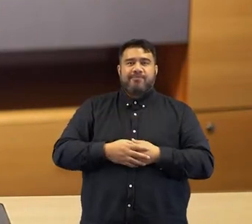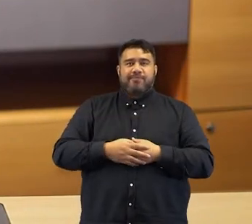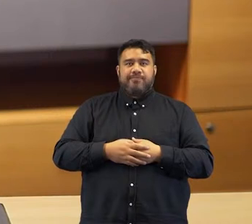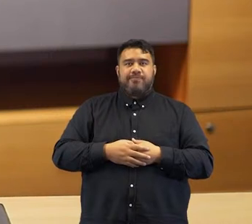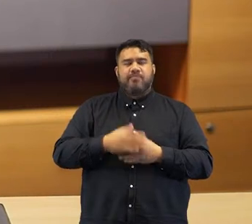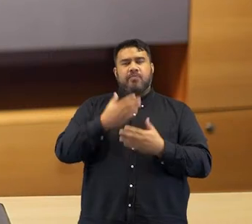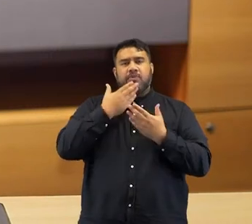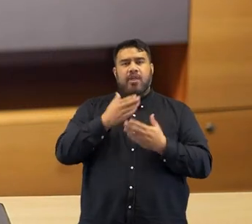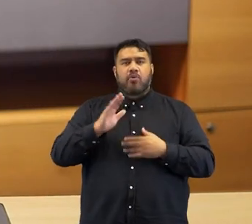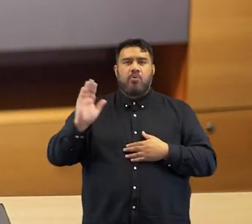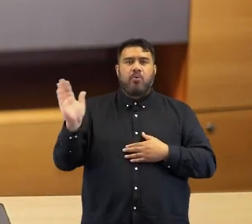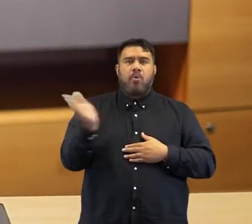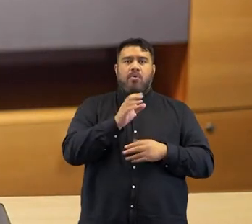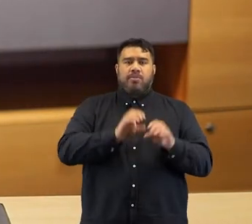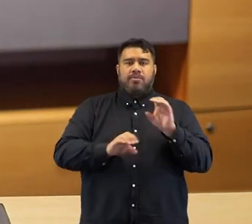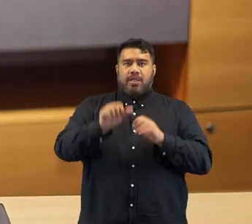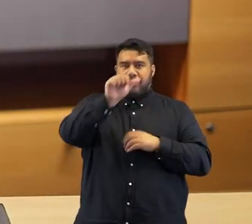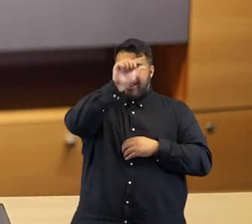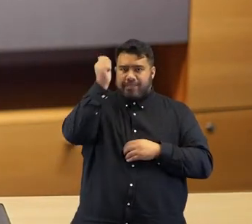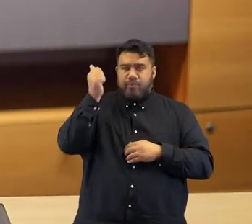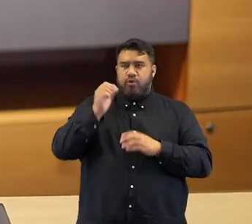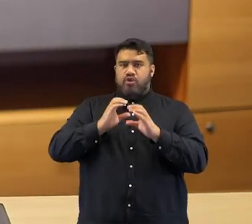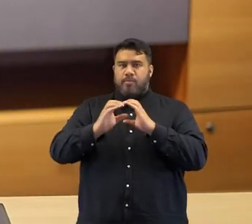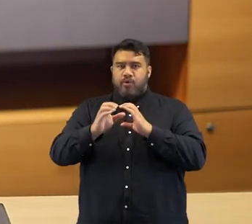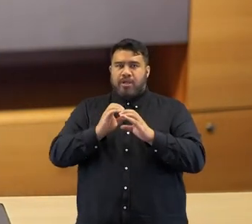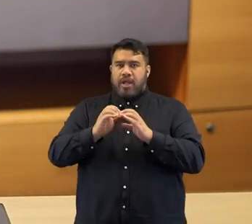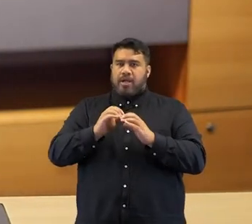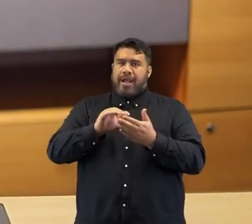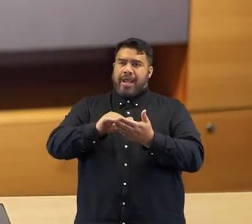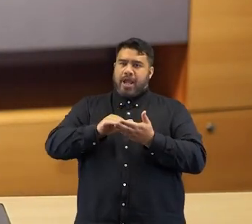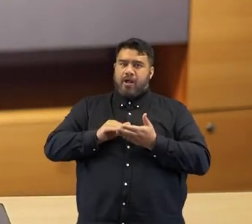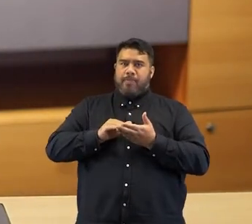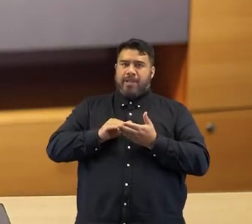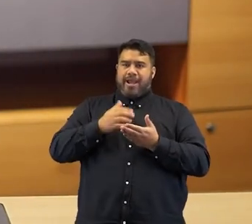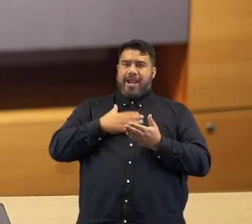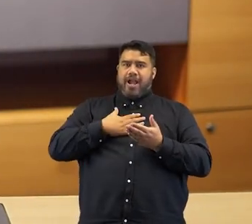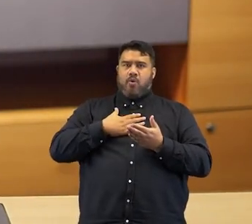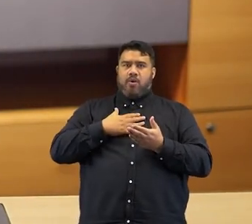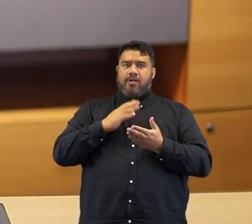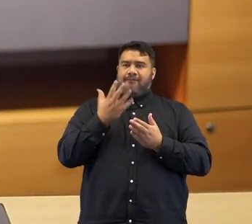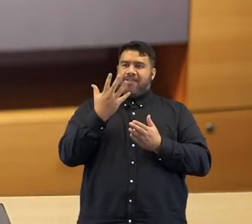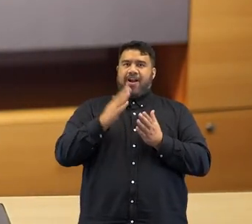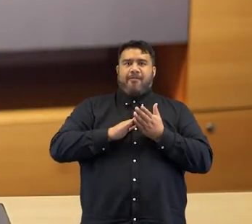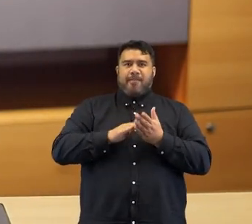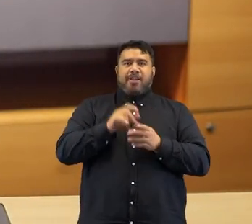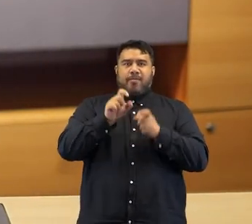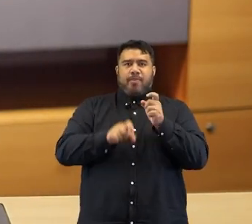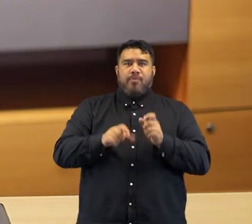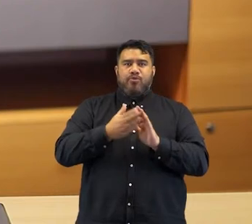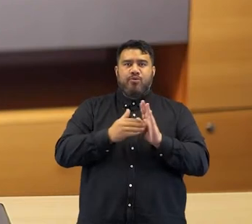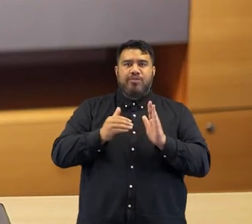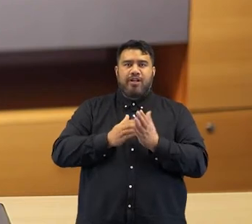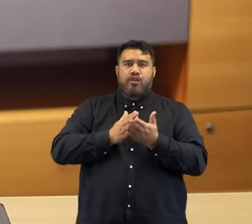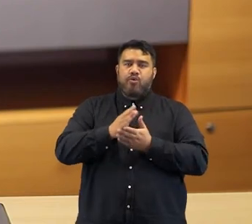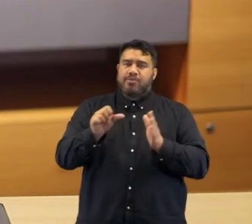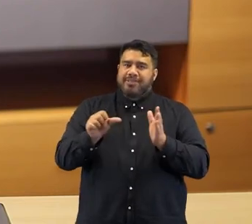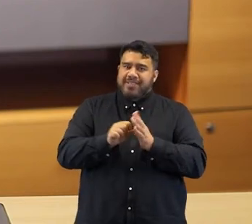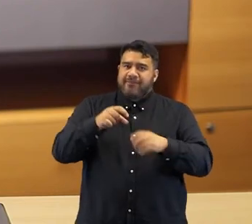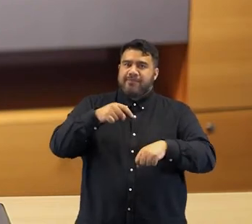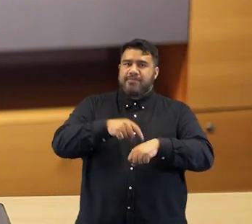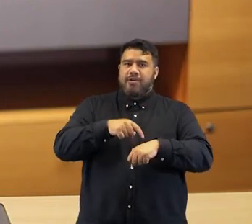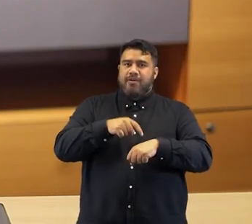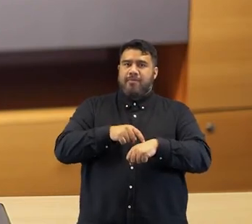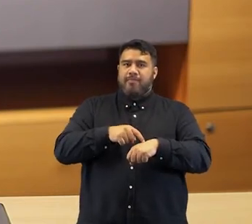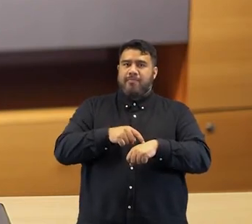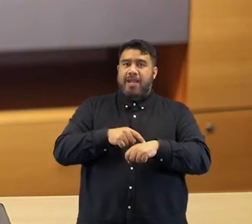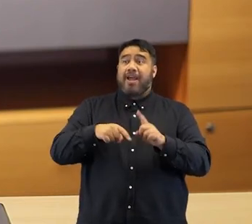and thank all our science experts and communicators for making a difference for our team of 5 million, particularly during difficult times,